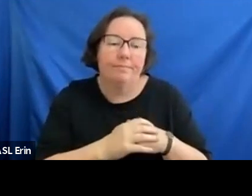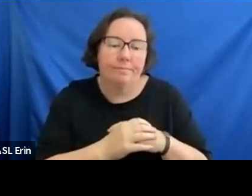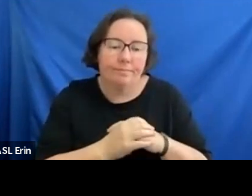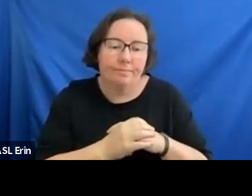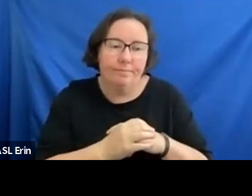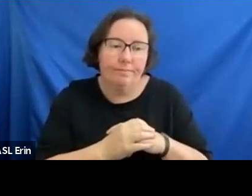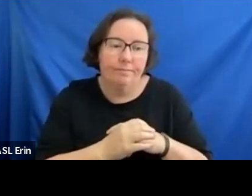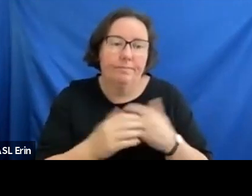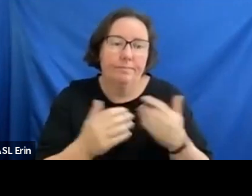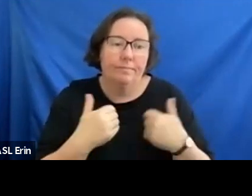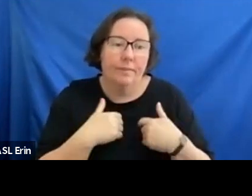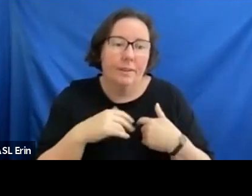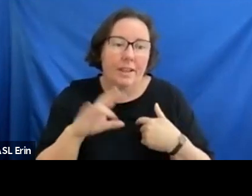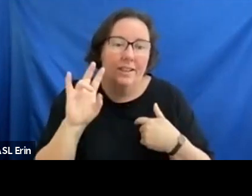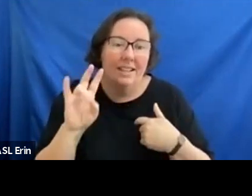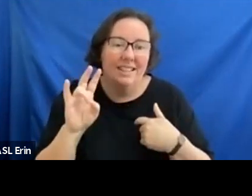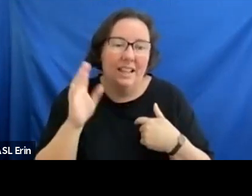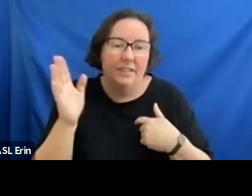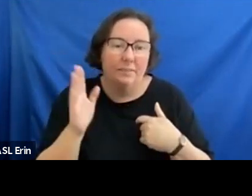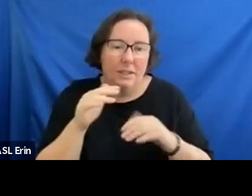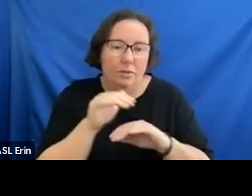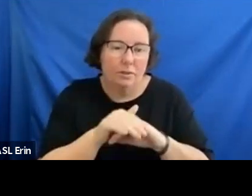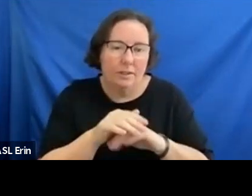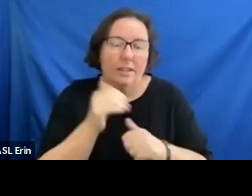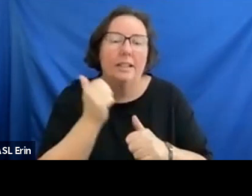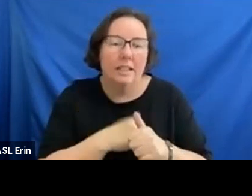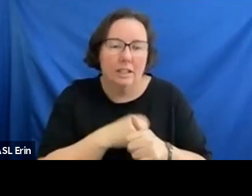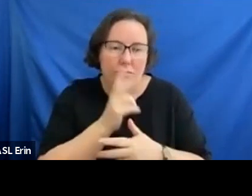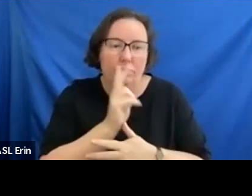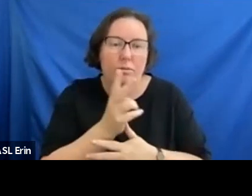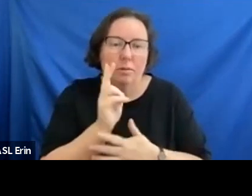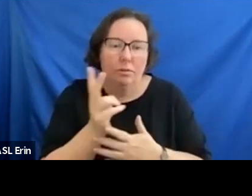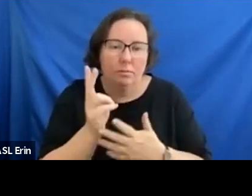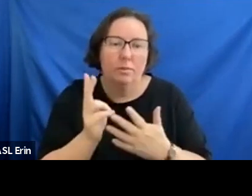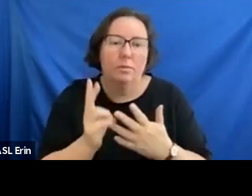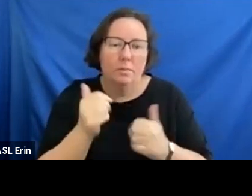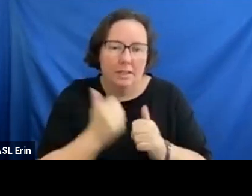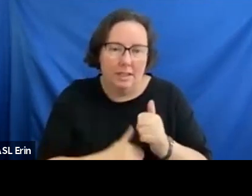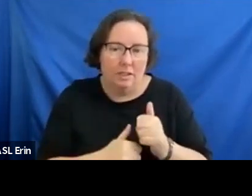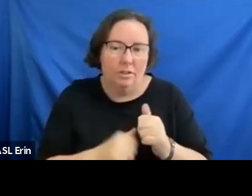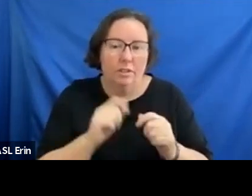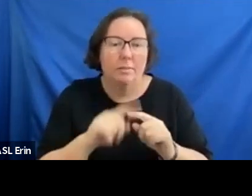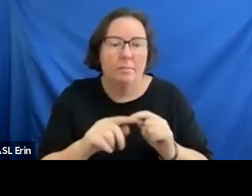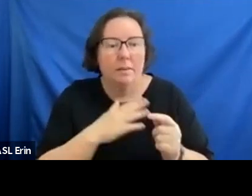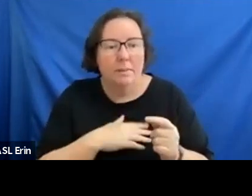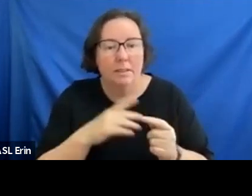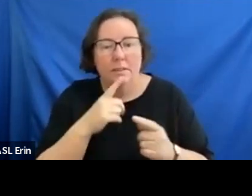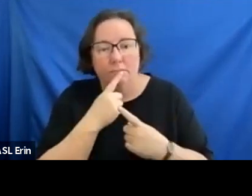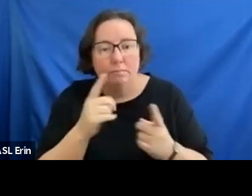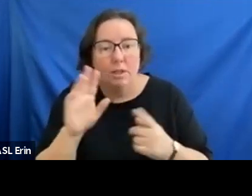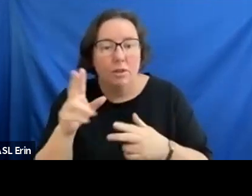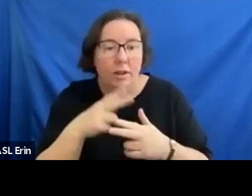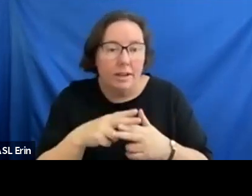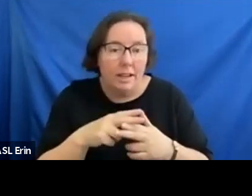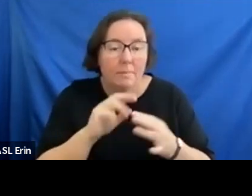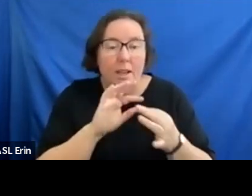We have 7 speakers this evening, and each speaker will have 2 minutes per person. Please state your name, affiliation, what